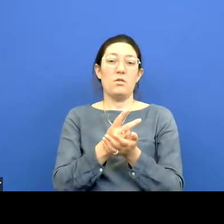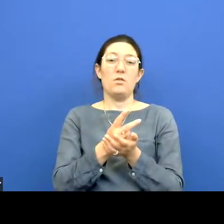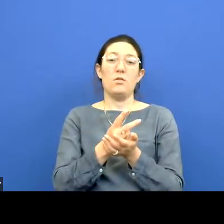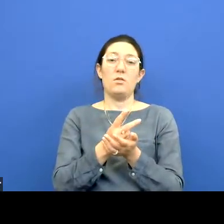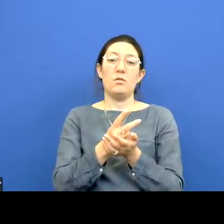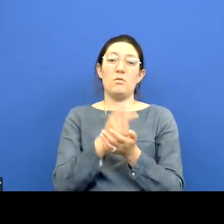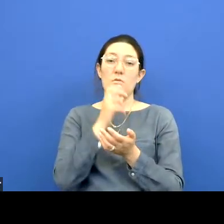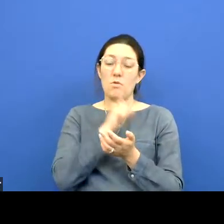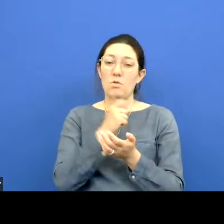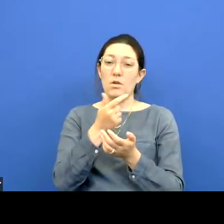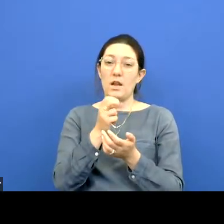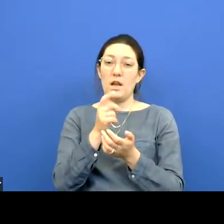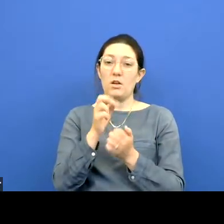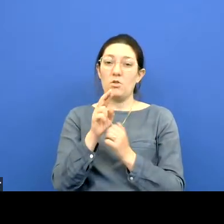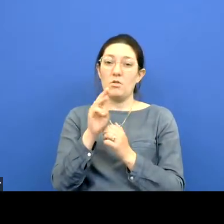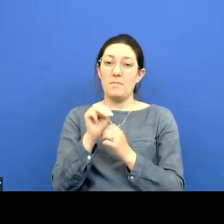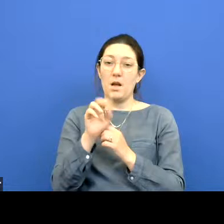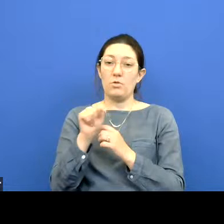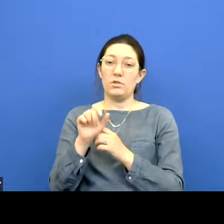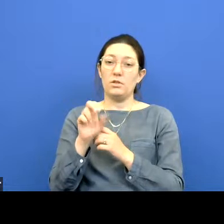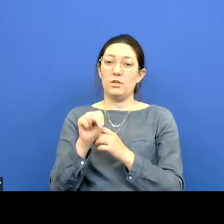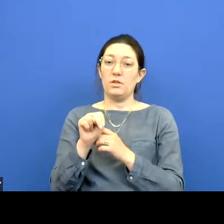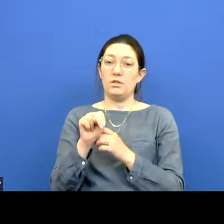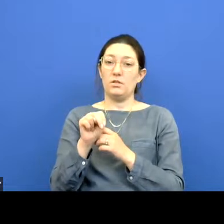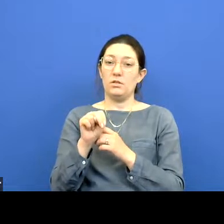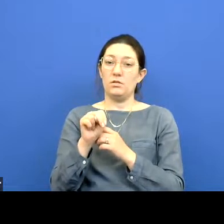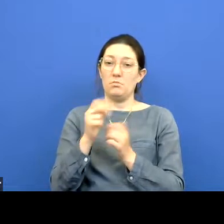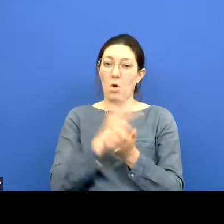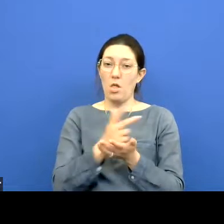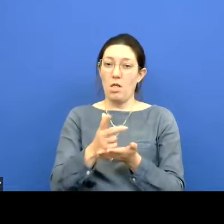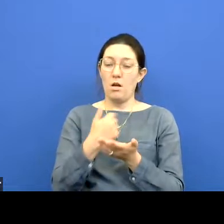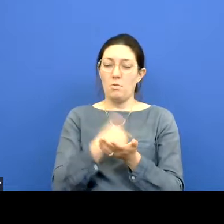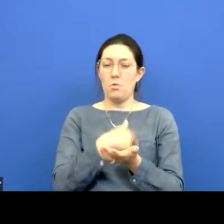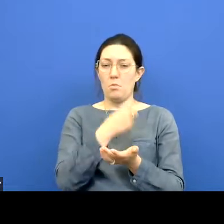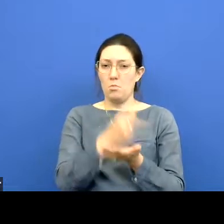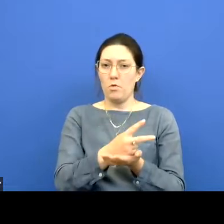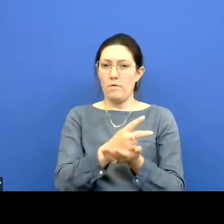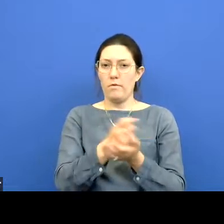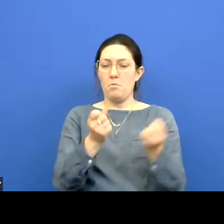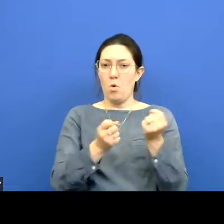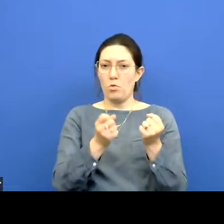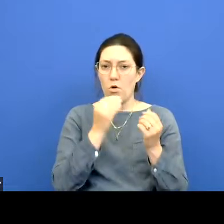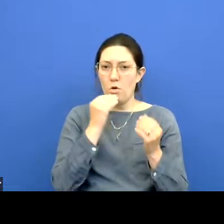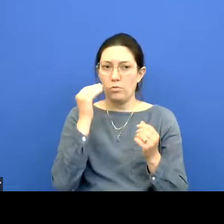Gander Mountain parking lot, which is just, the same situation.